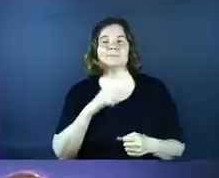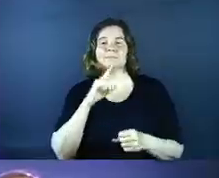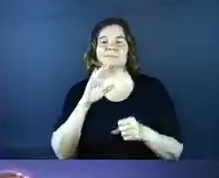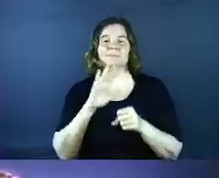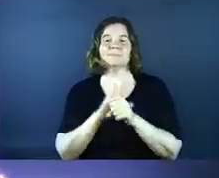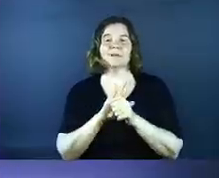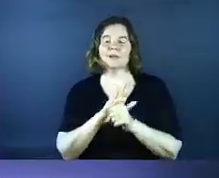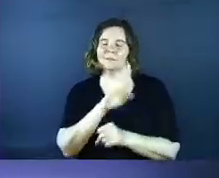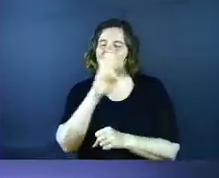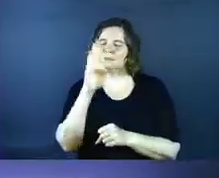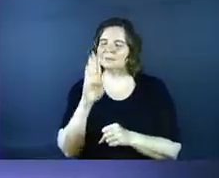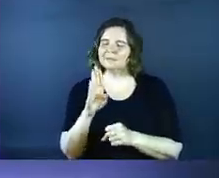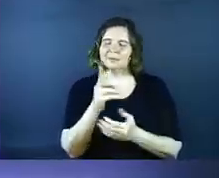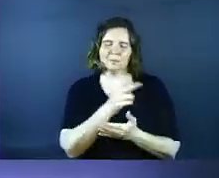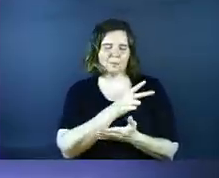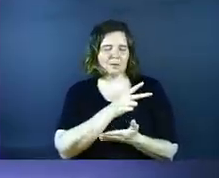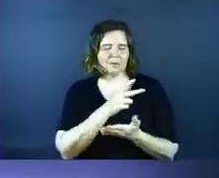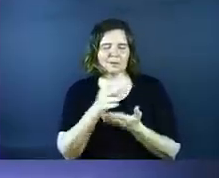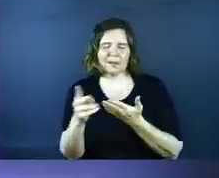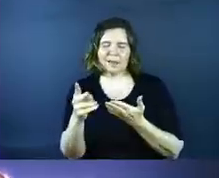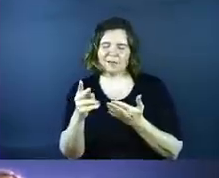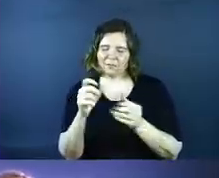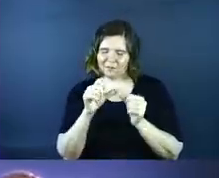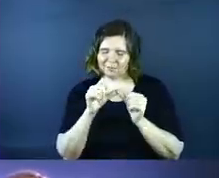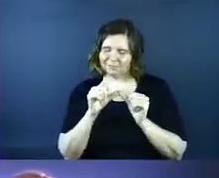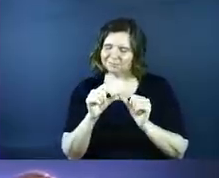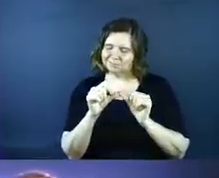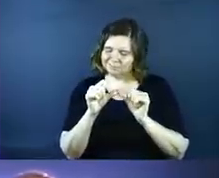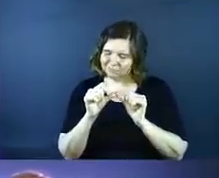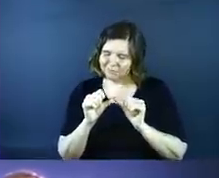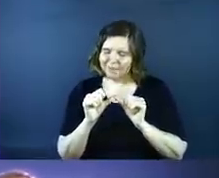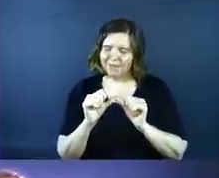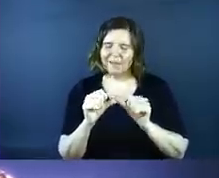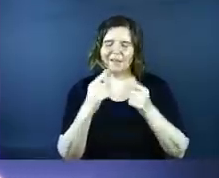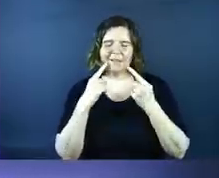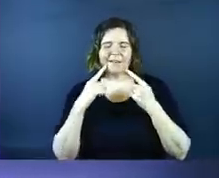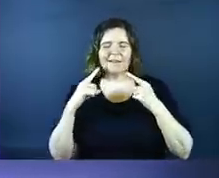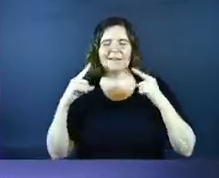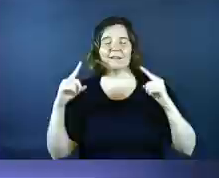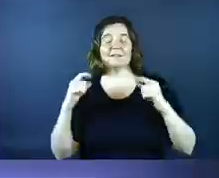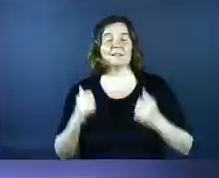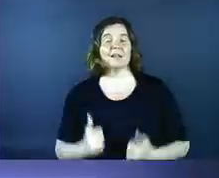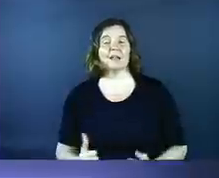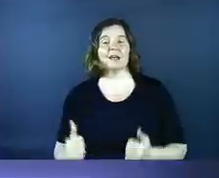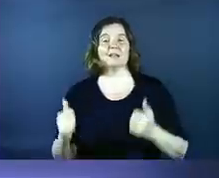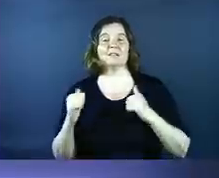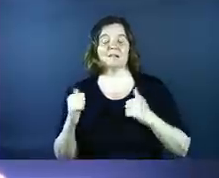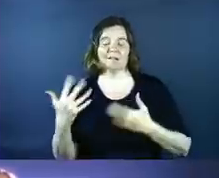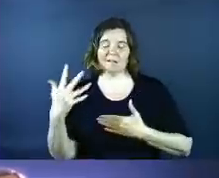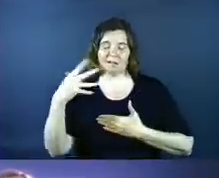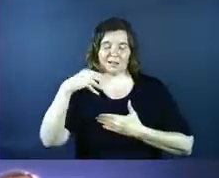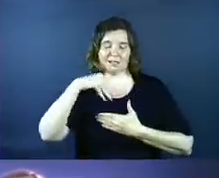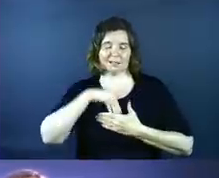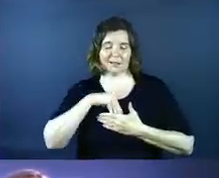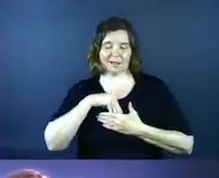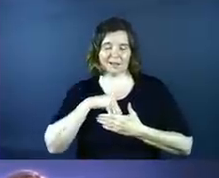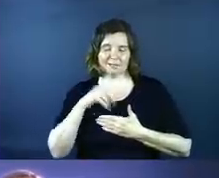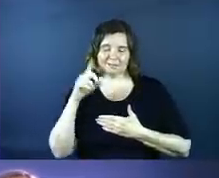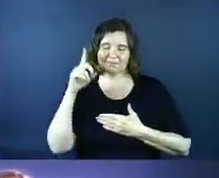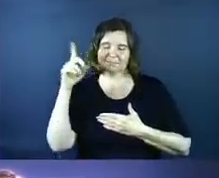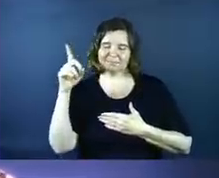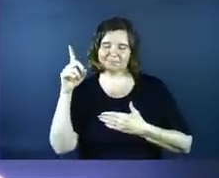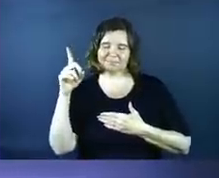assured his promises will never fail. As long as